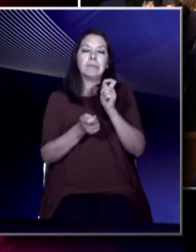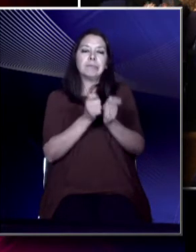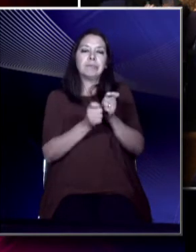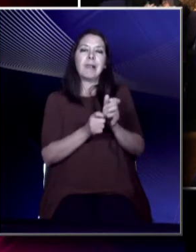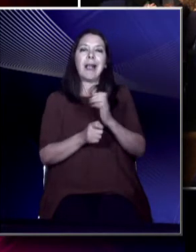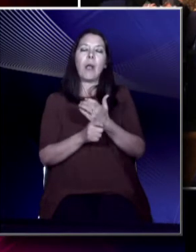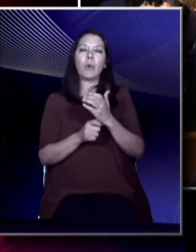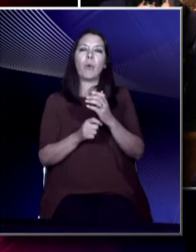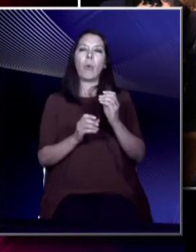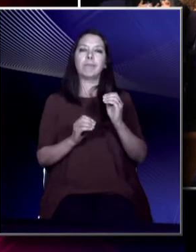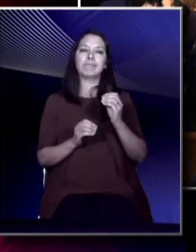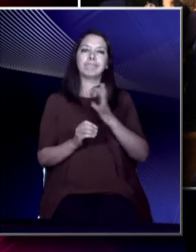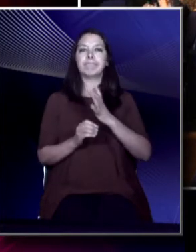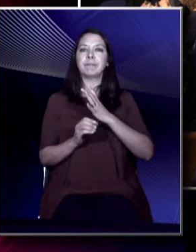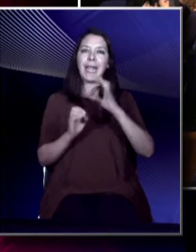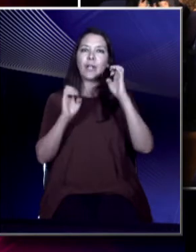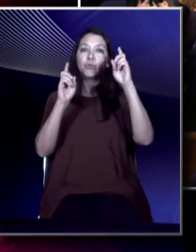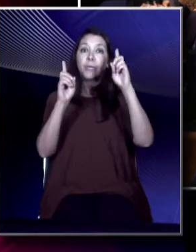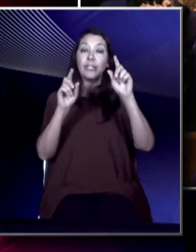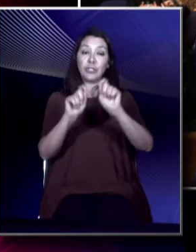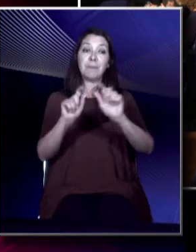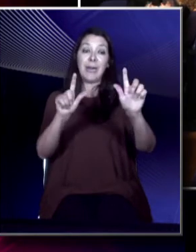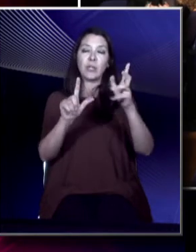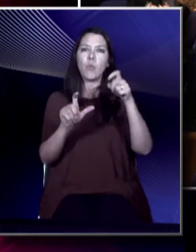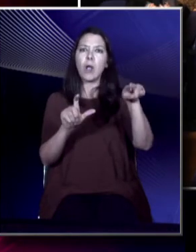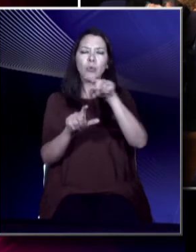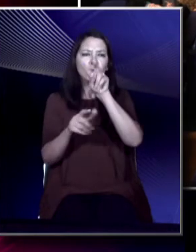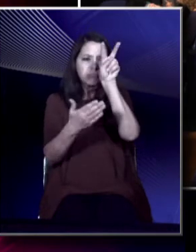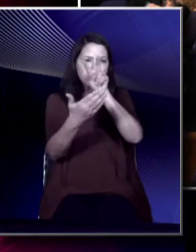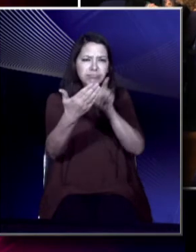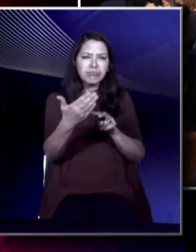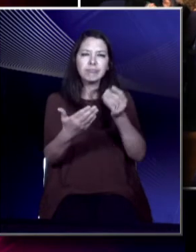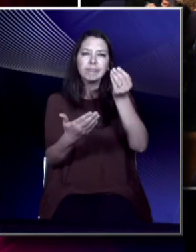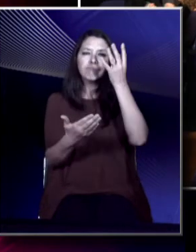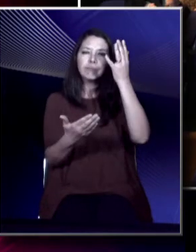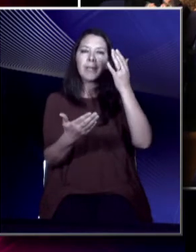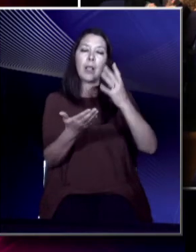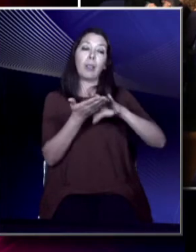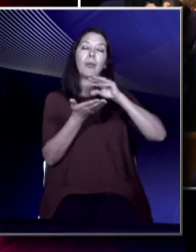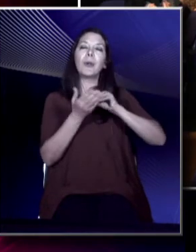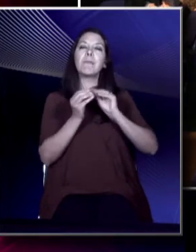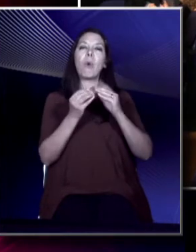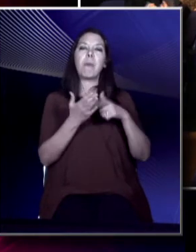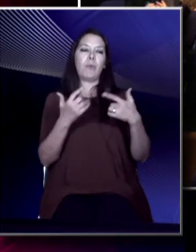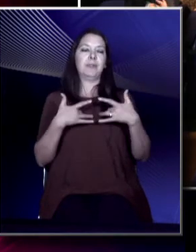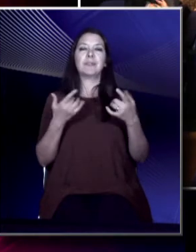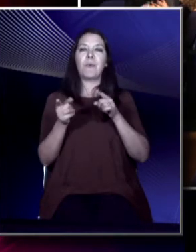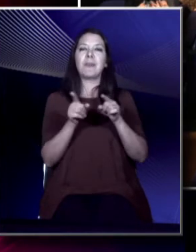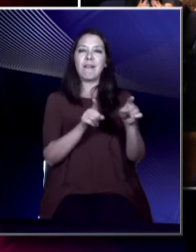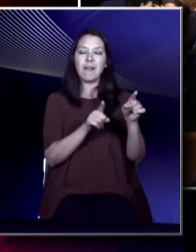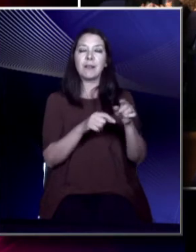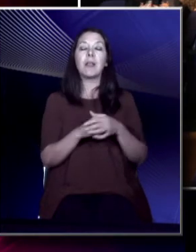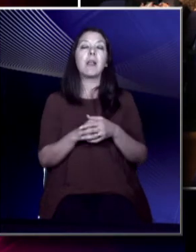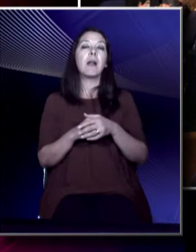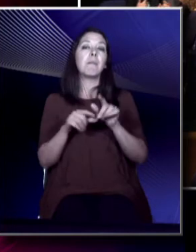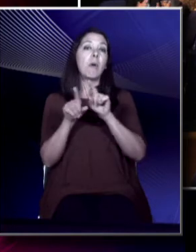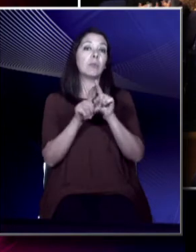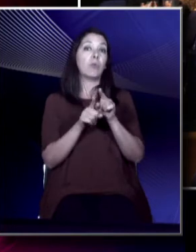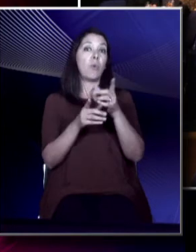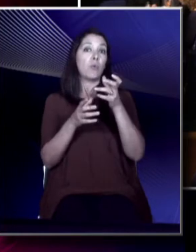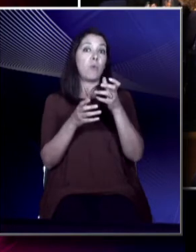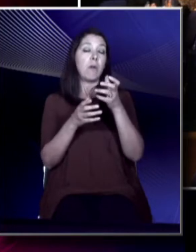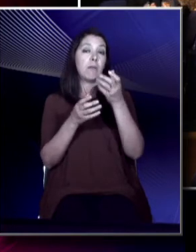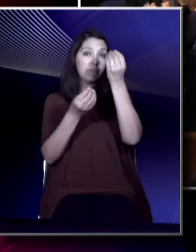Education pages so that you can stay informed about all the great things we've been doing. And also, if you want to share with us some of